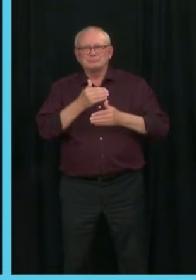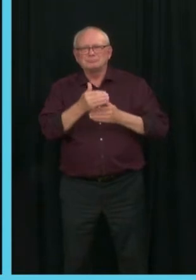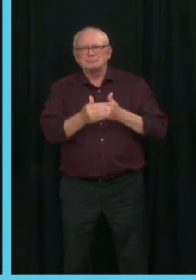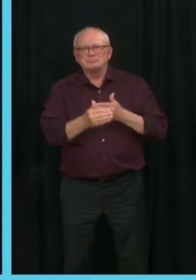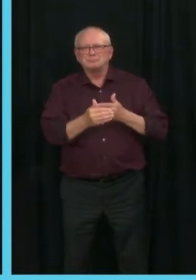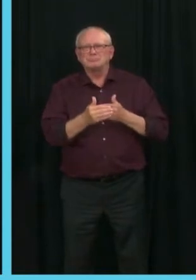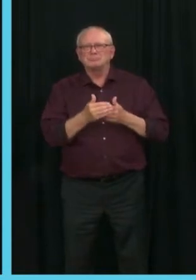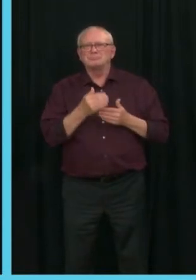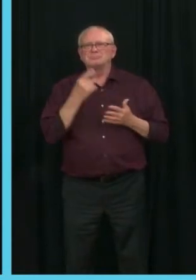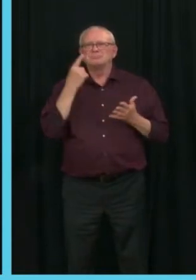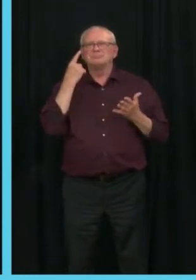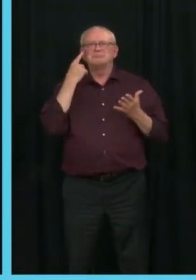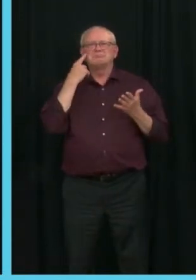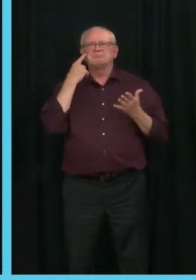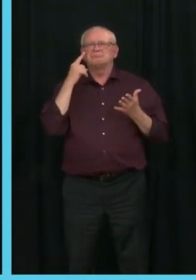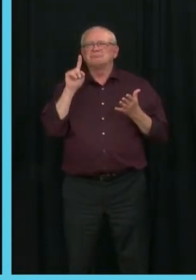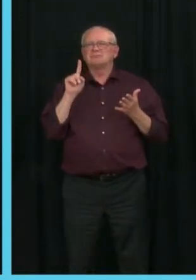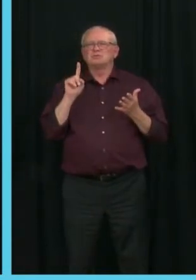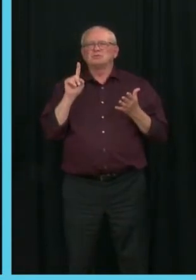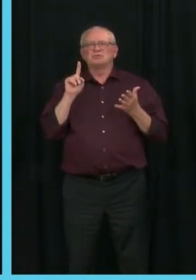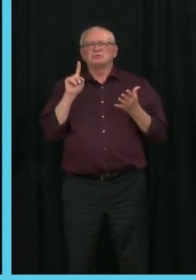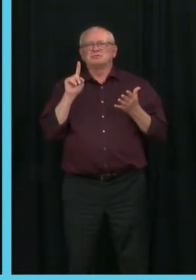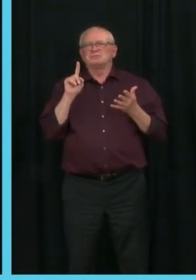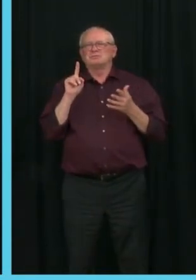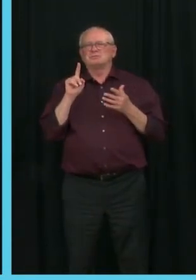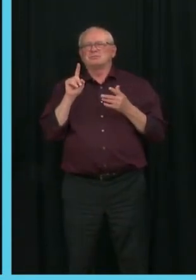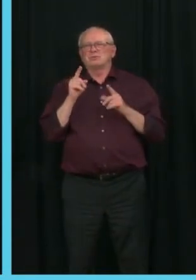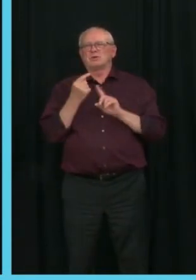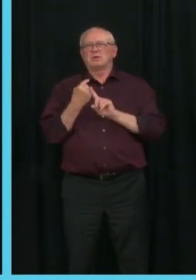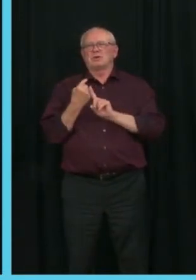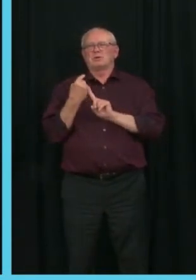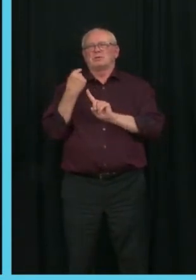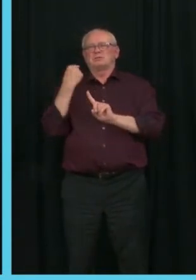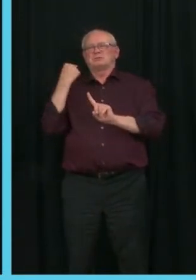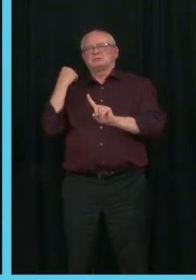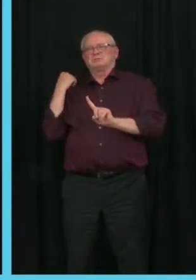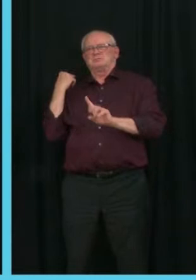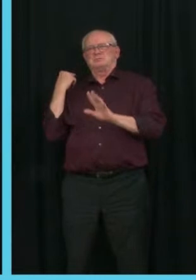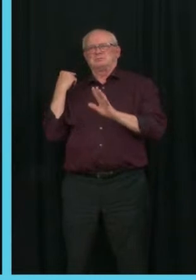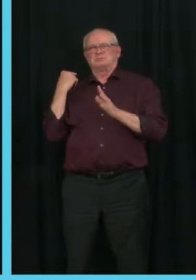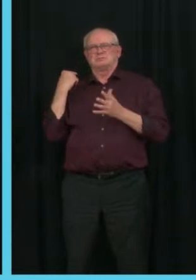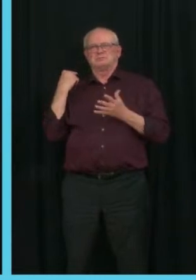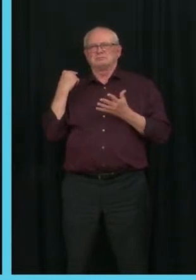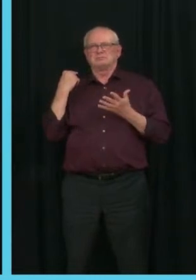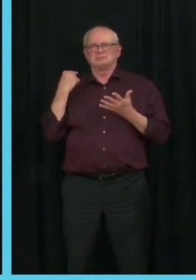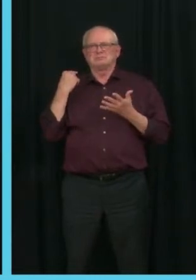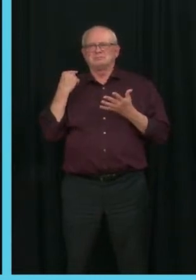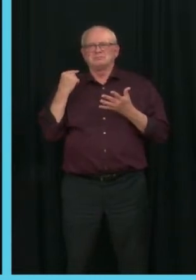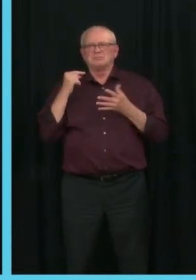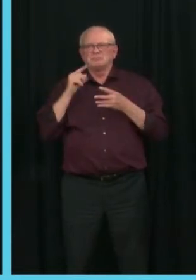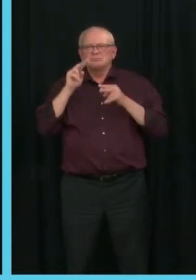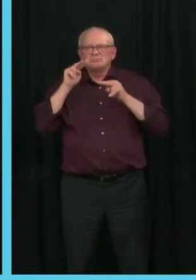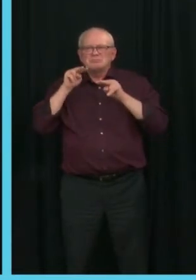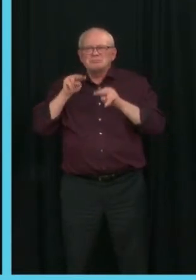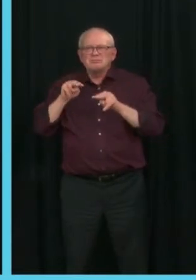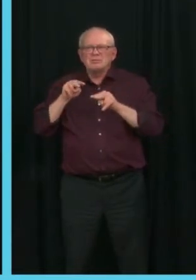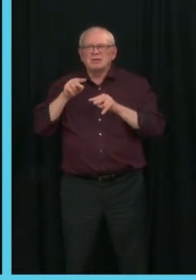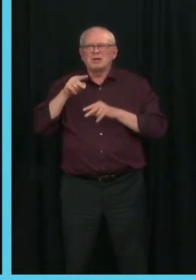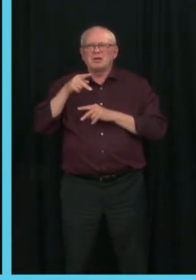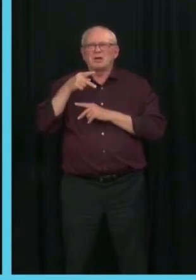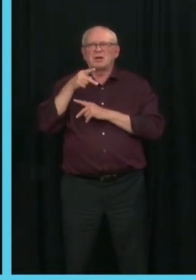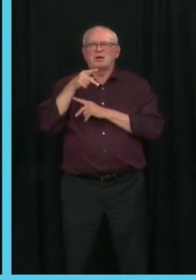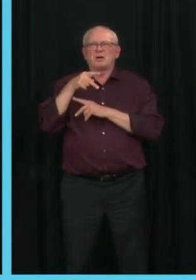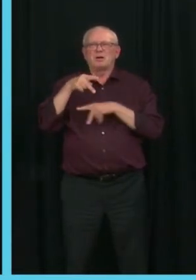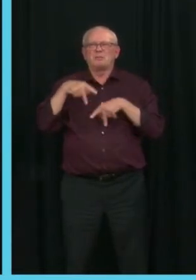to retroactively abrogate a permit that had been granted, and not to do so for defensible reasons, giving